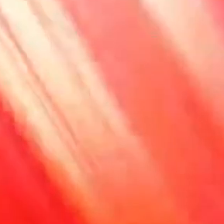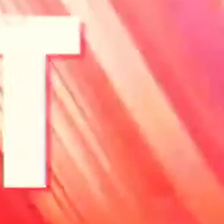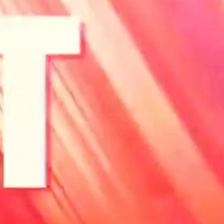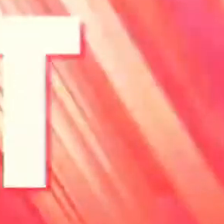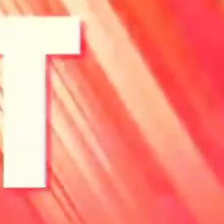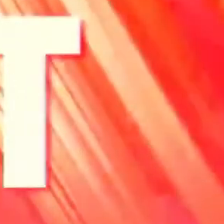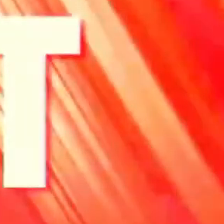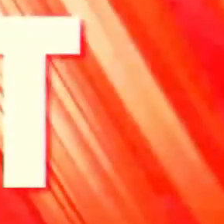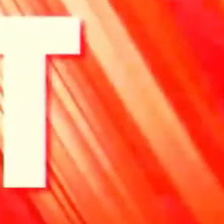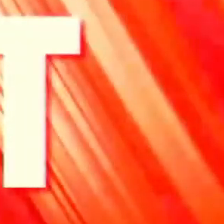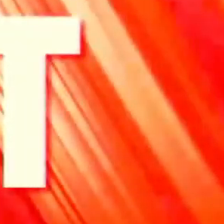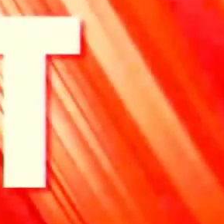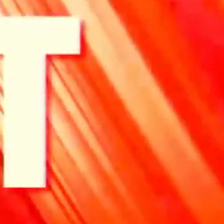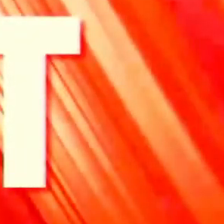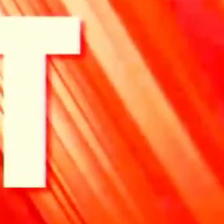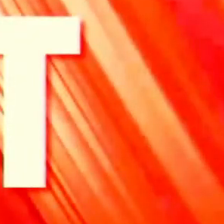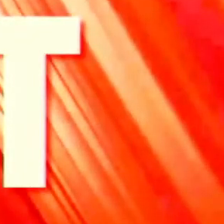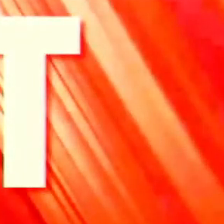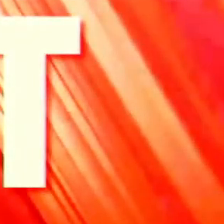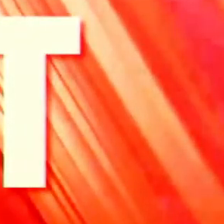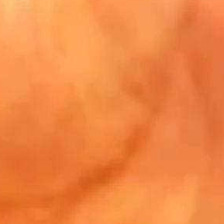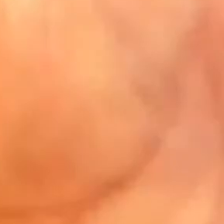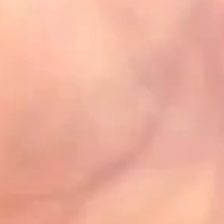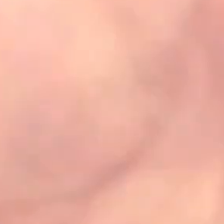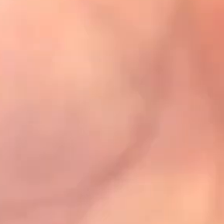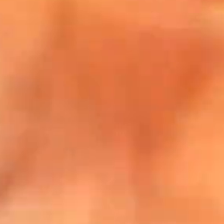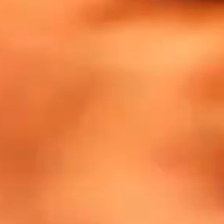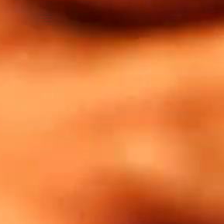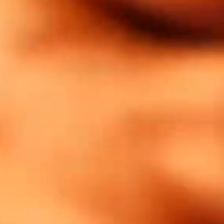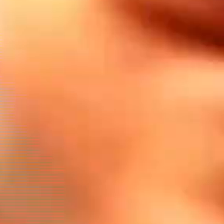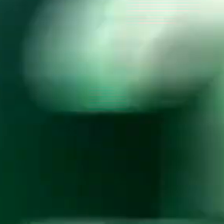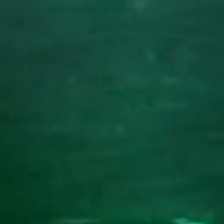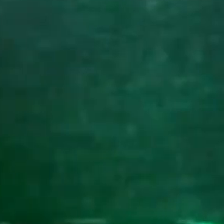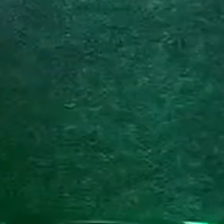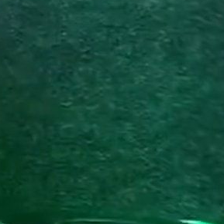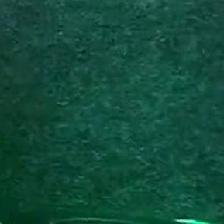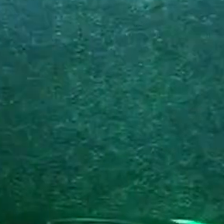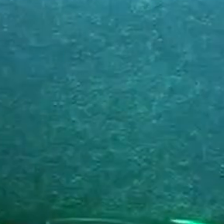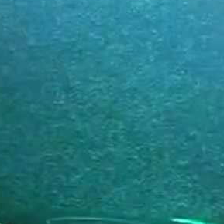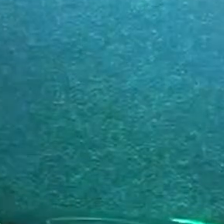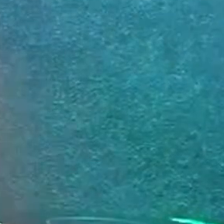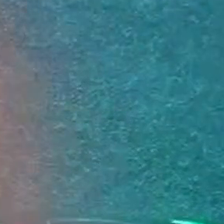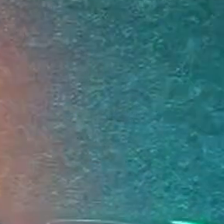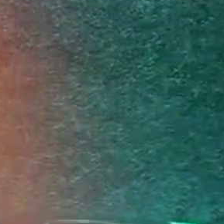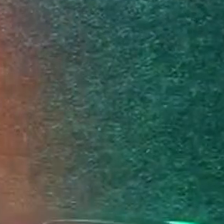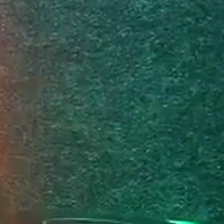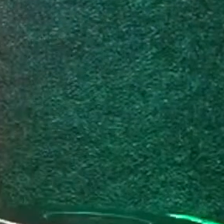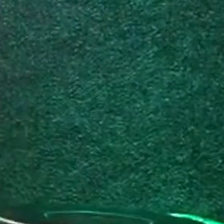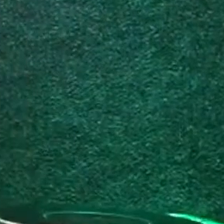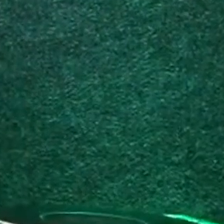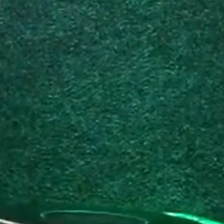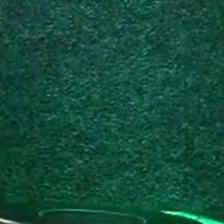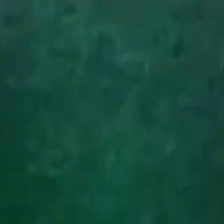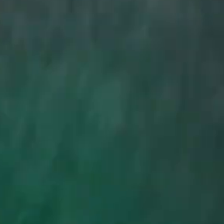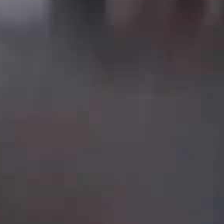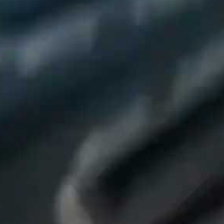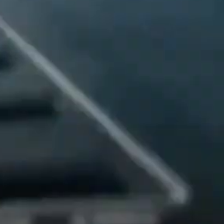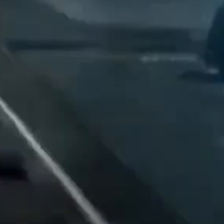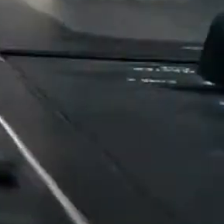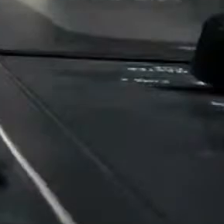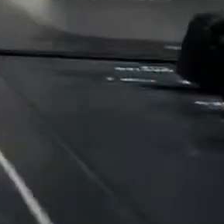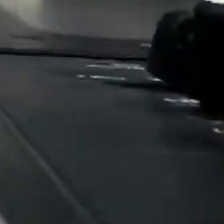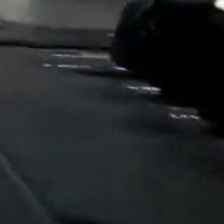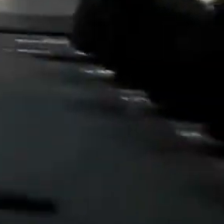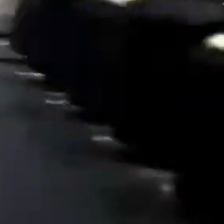our gospel artist hapa on Gospel Arts from 7 to 10 a.m. only on KUTV.